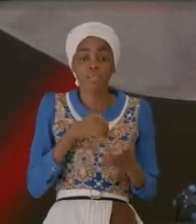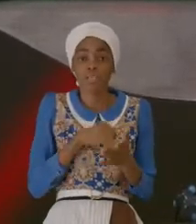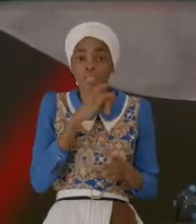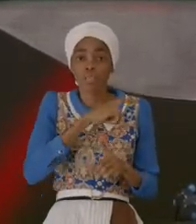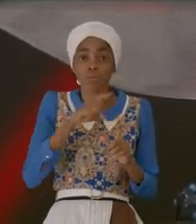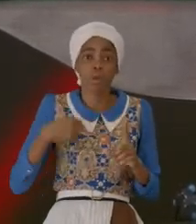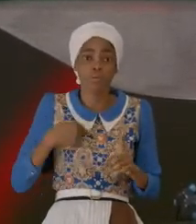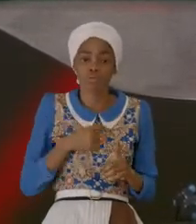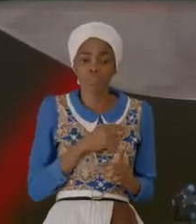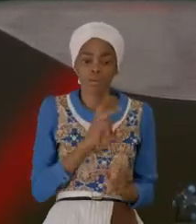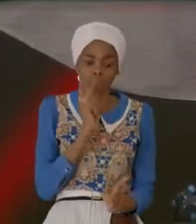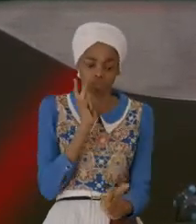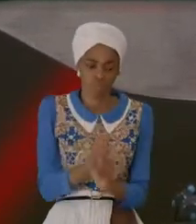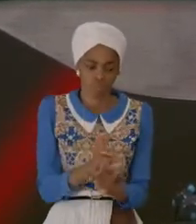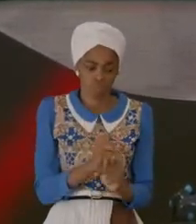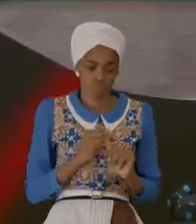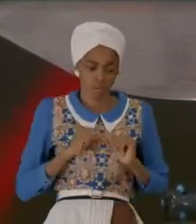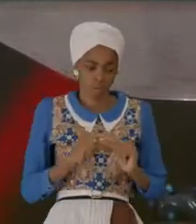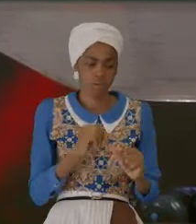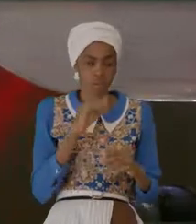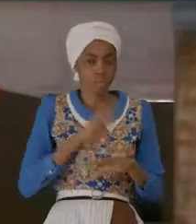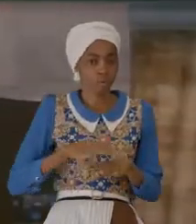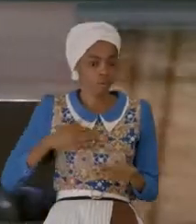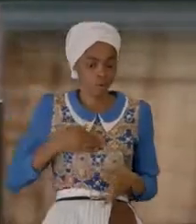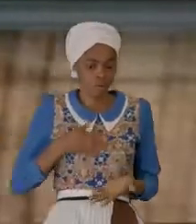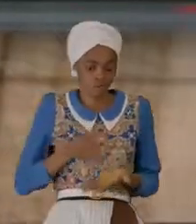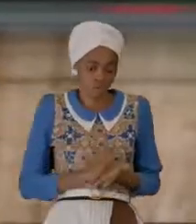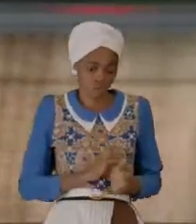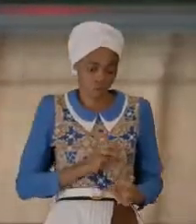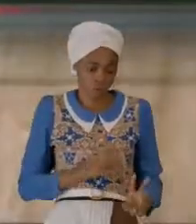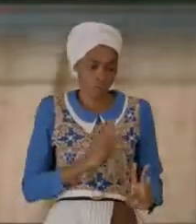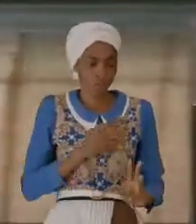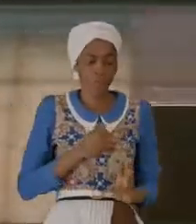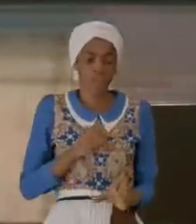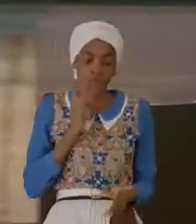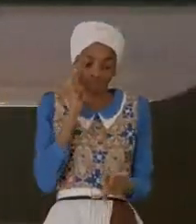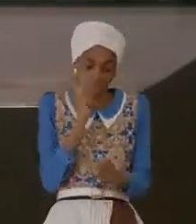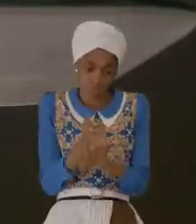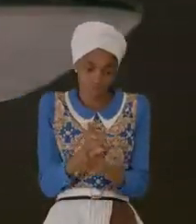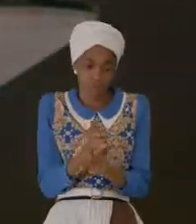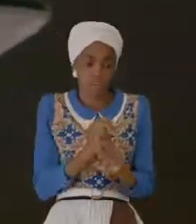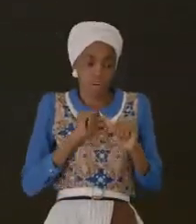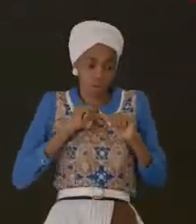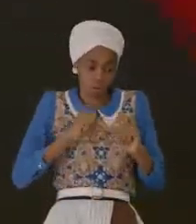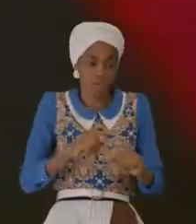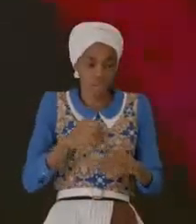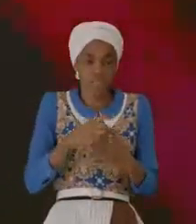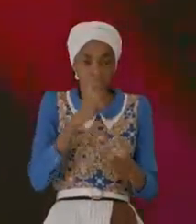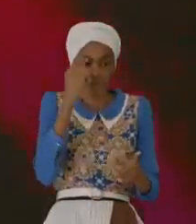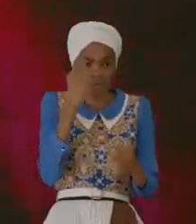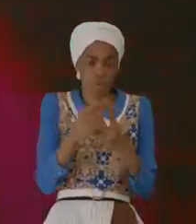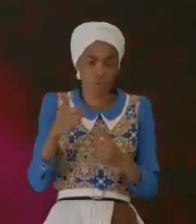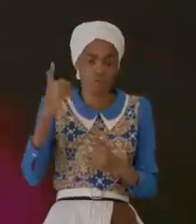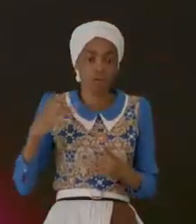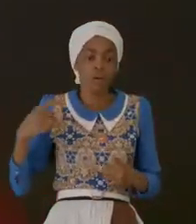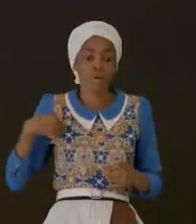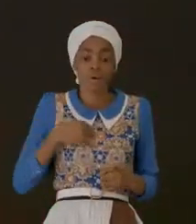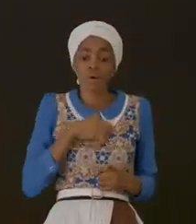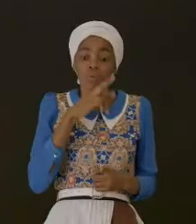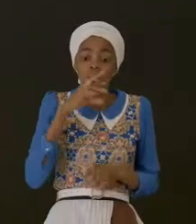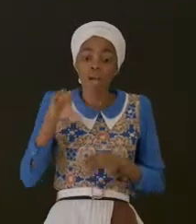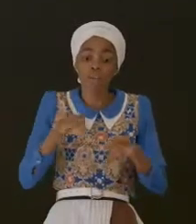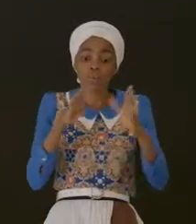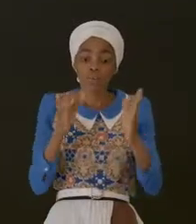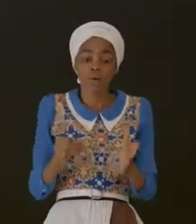on our track and we keep on the watch of God and we're doers of the world in our personal